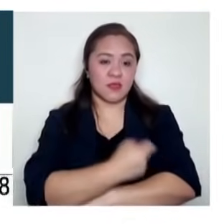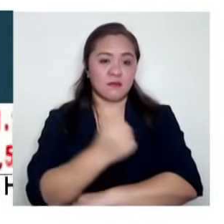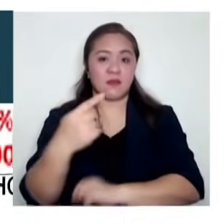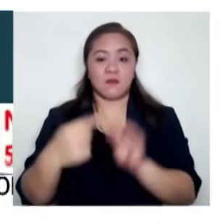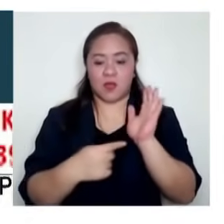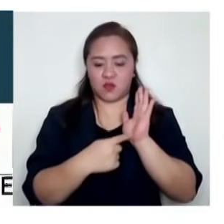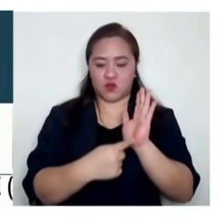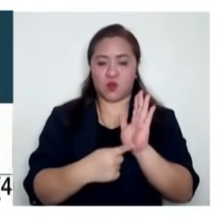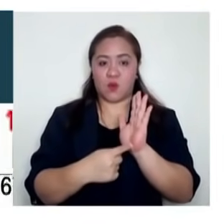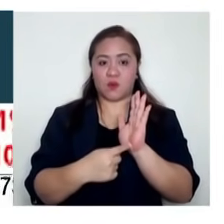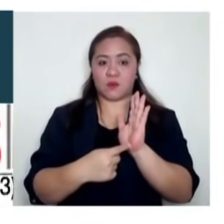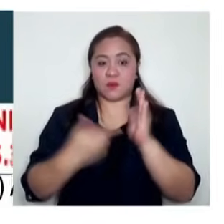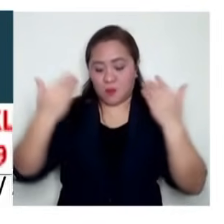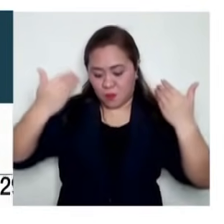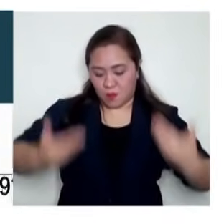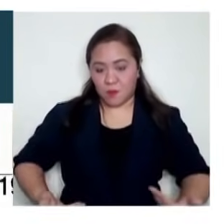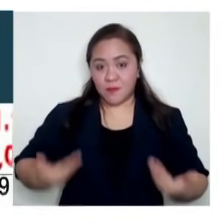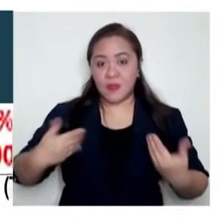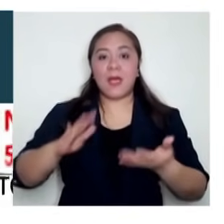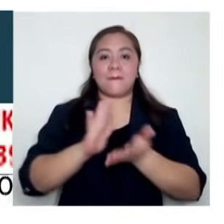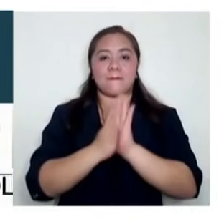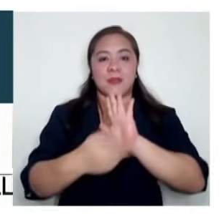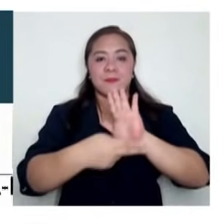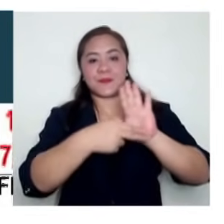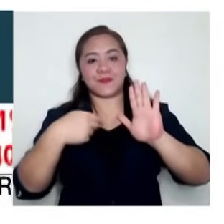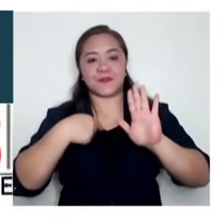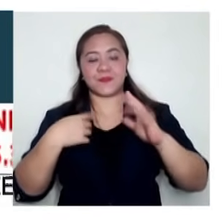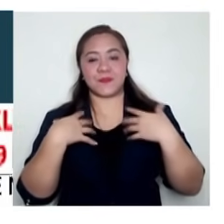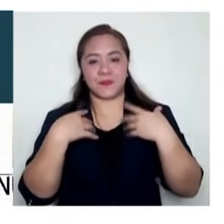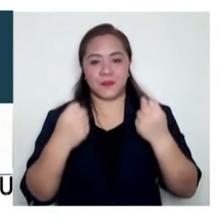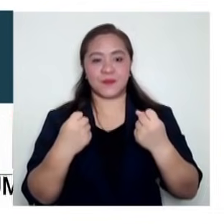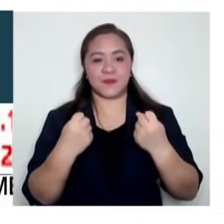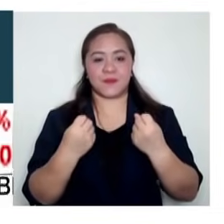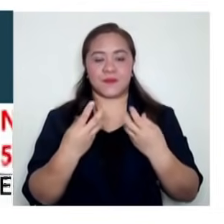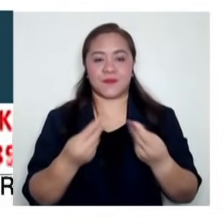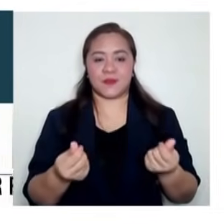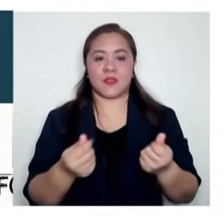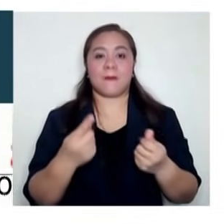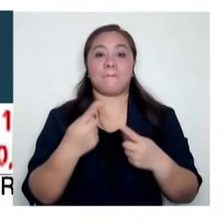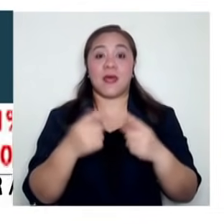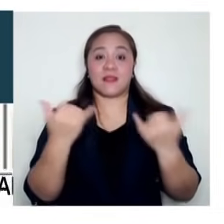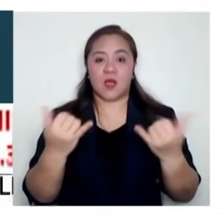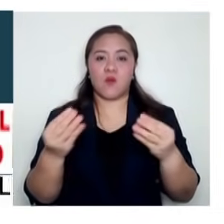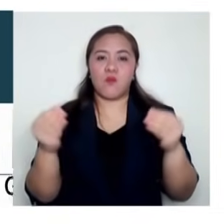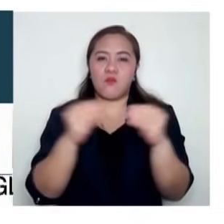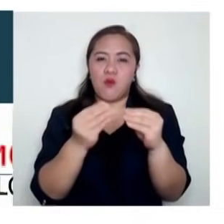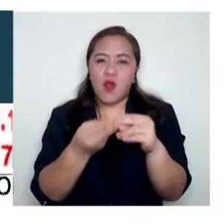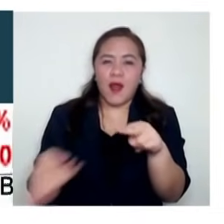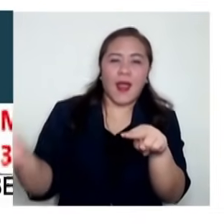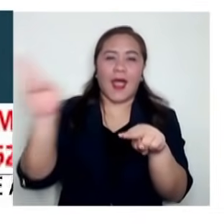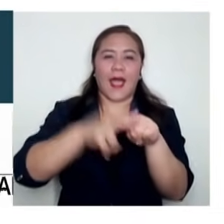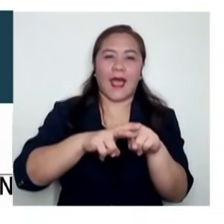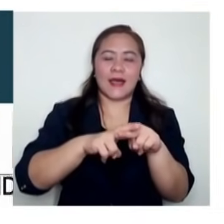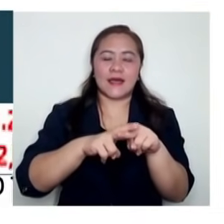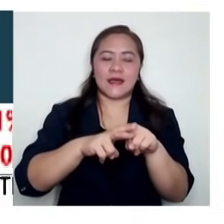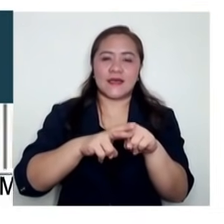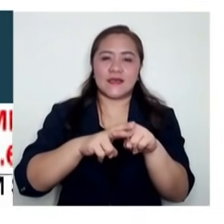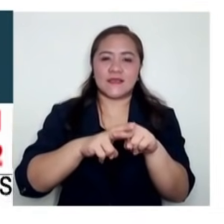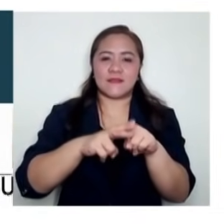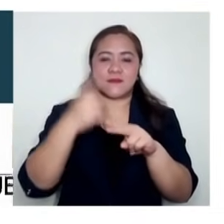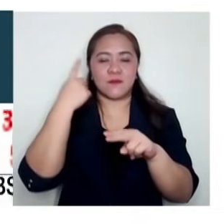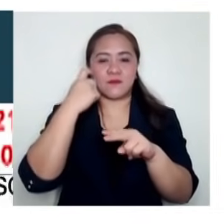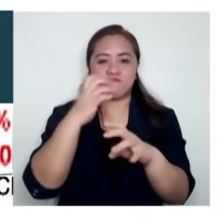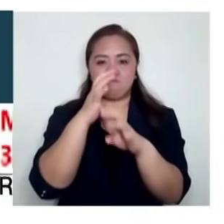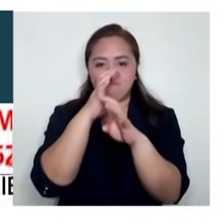symptomatic, you are declared as recovered. But as I've said, these are extra layers of protection for us. And as I've said, most of